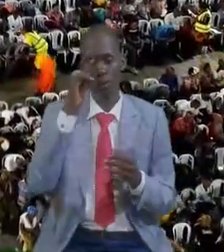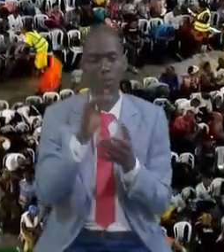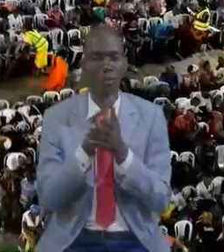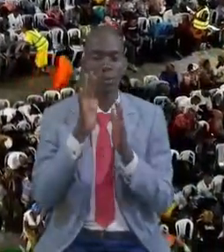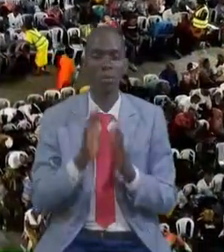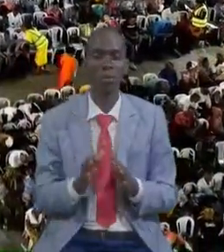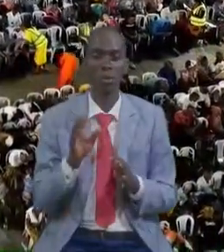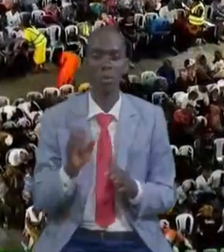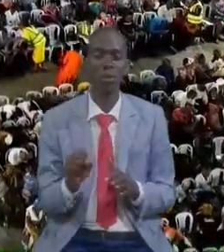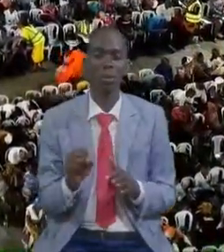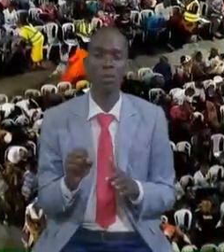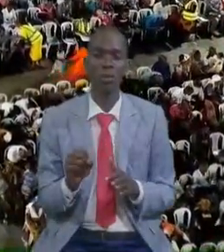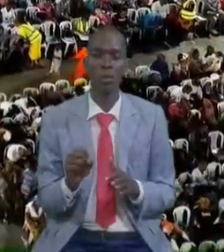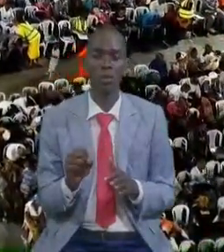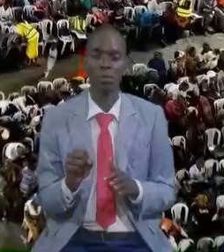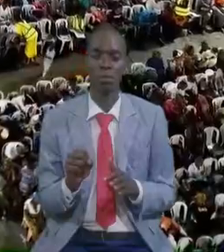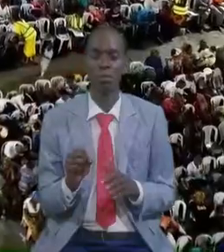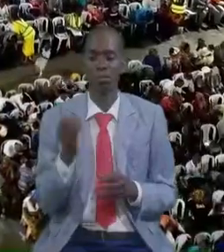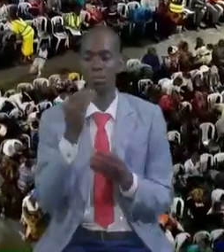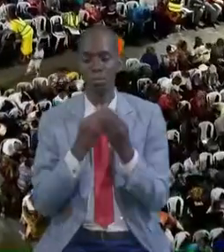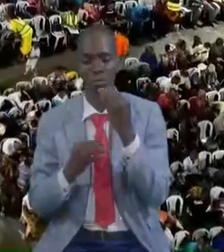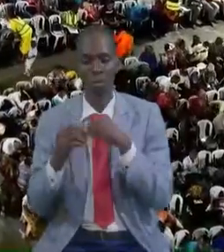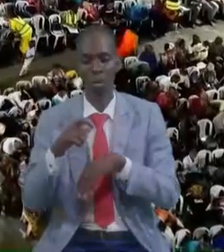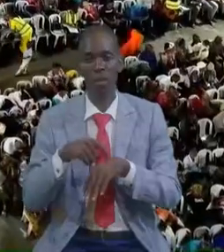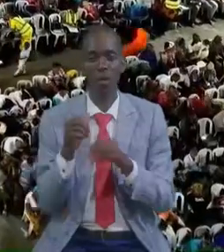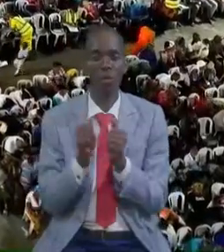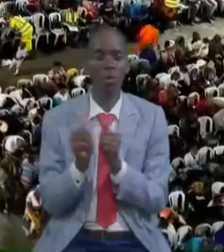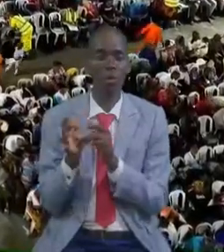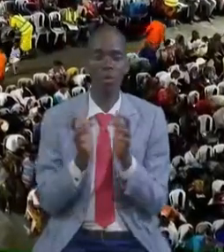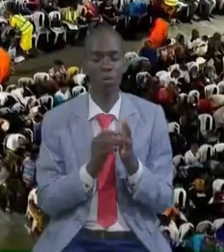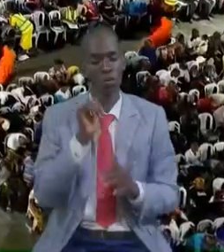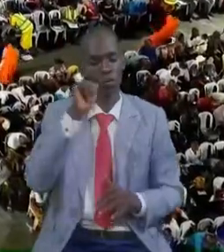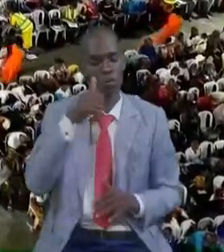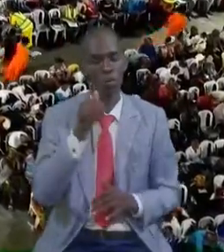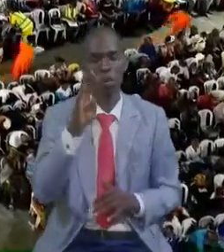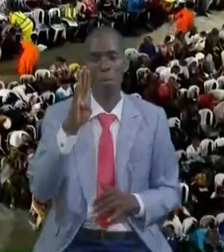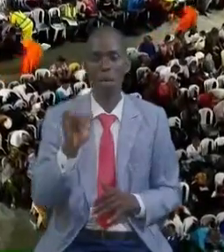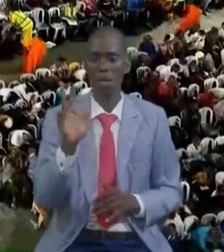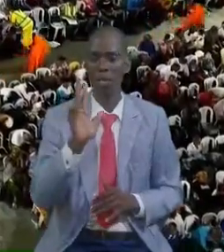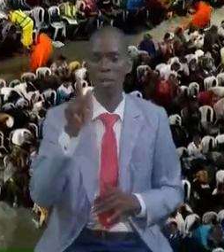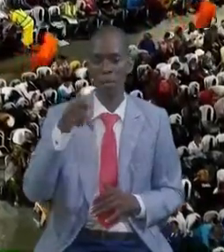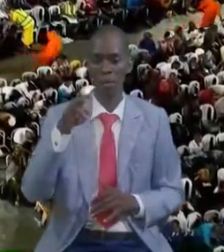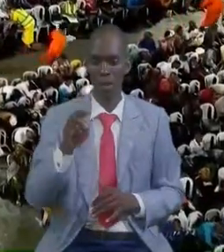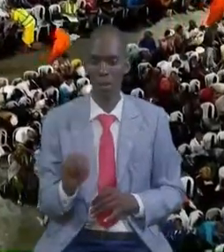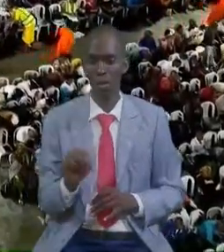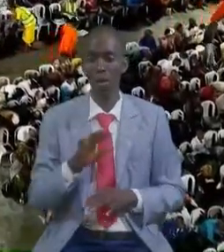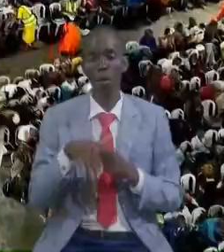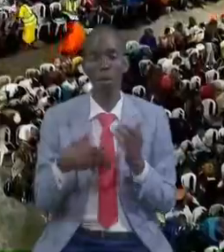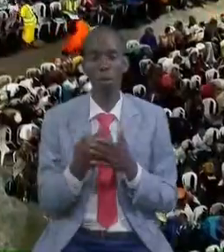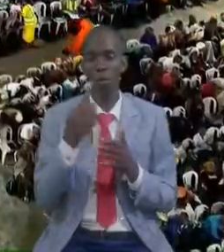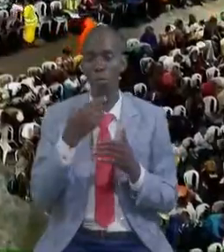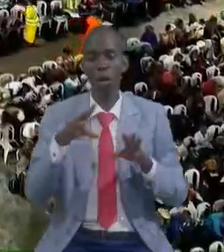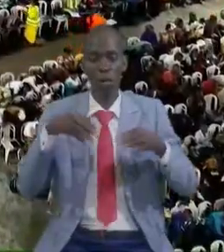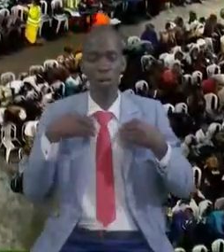the lunch hour with Jesus tomorrow at 3 p.m. Those who gave their life to Christ, even